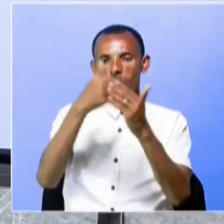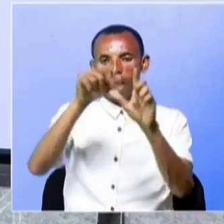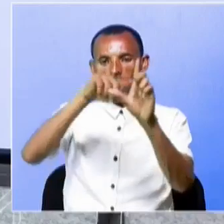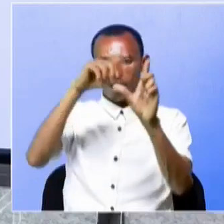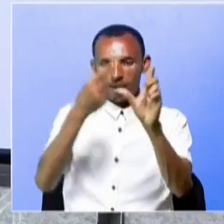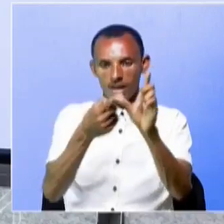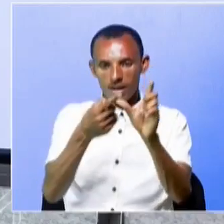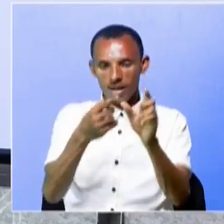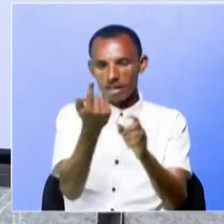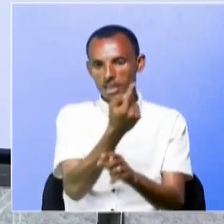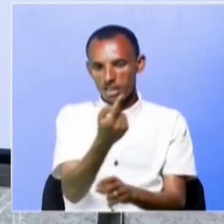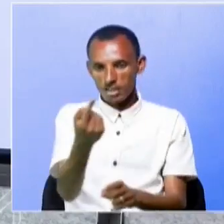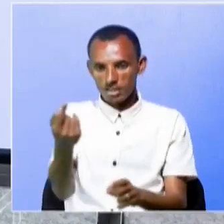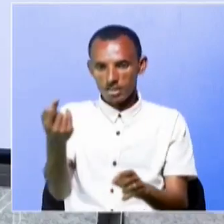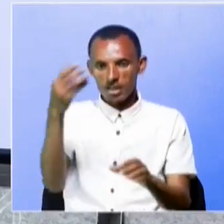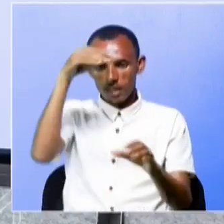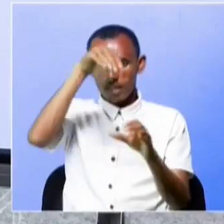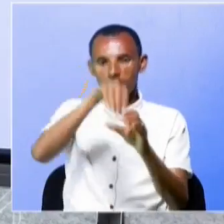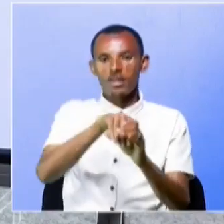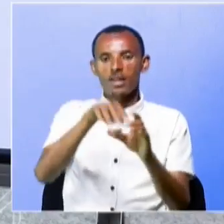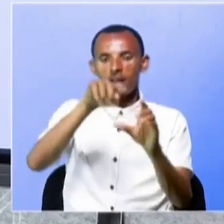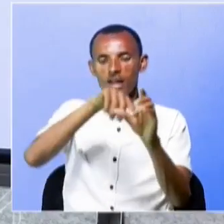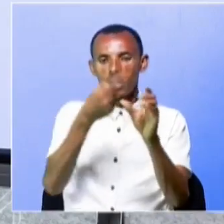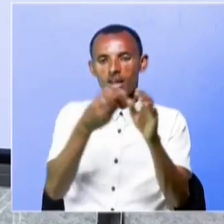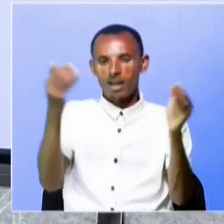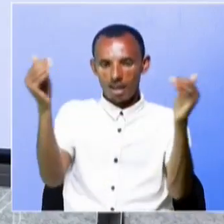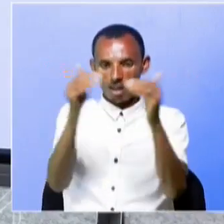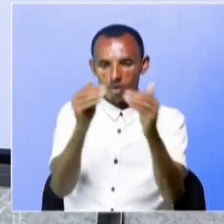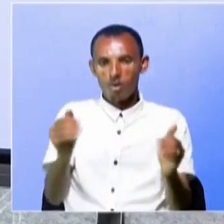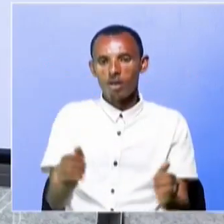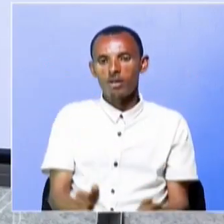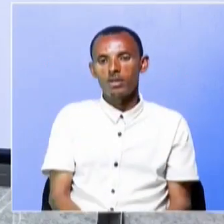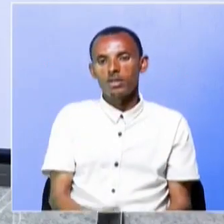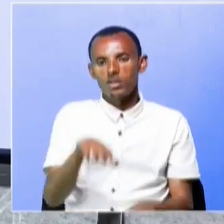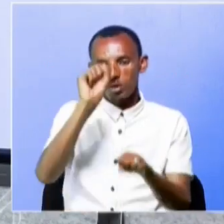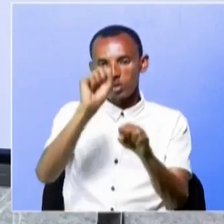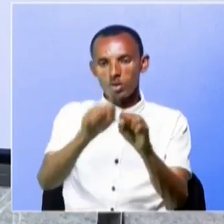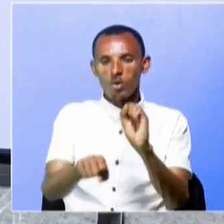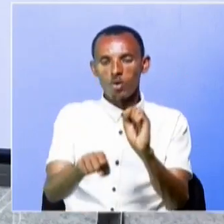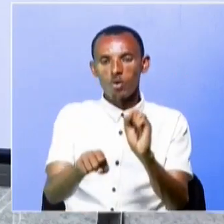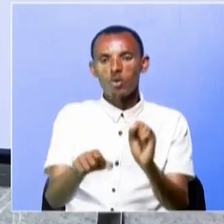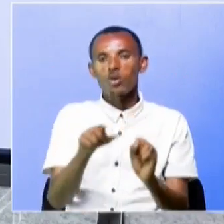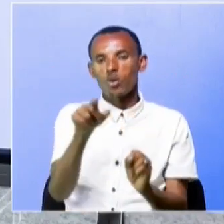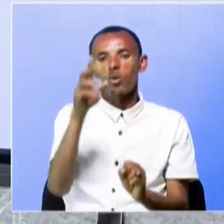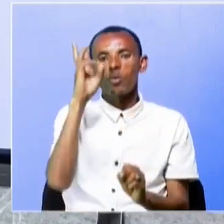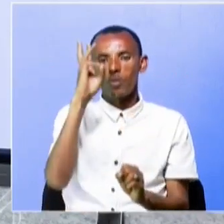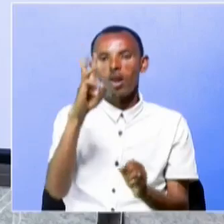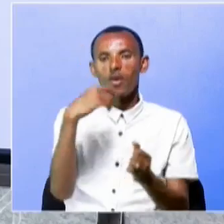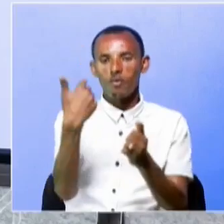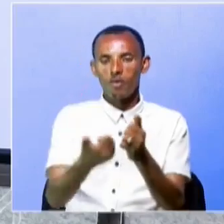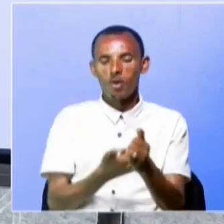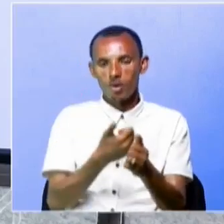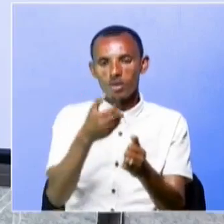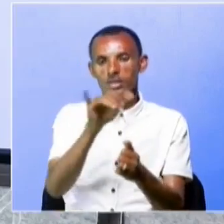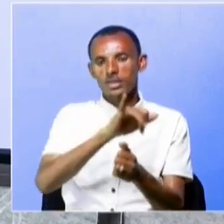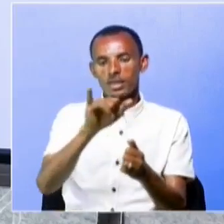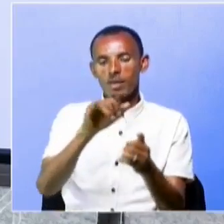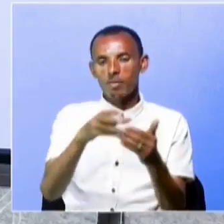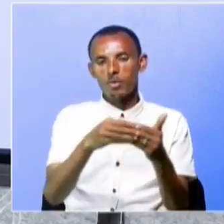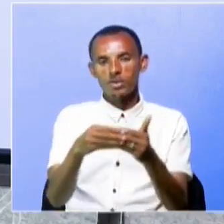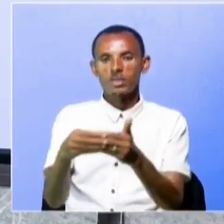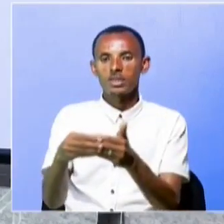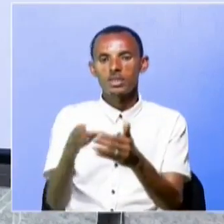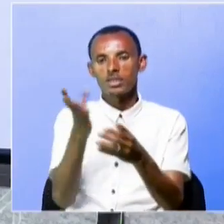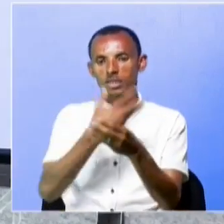angles of each interior angles will be the same. So you will follow the same procedure. The